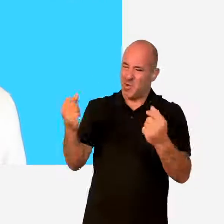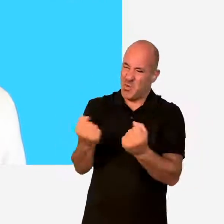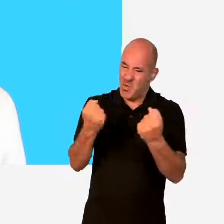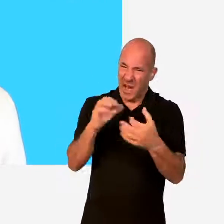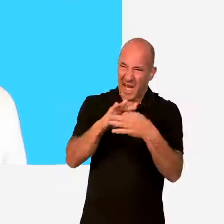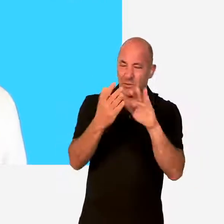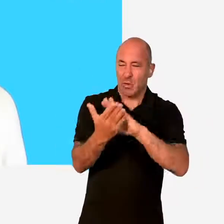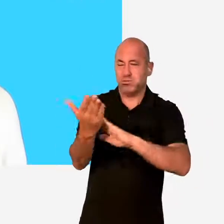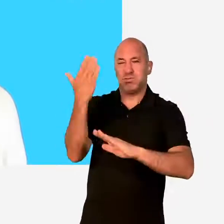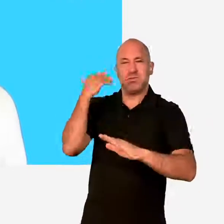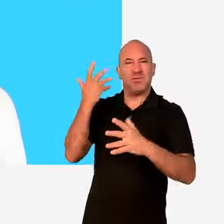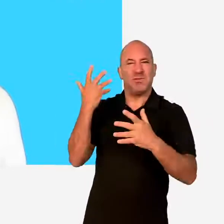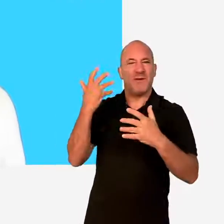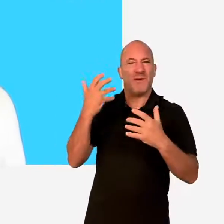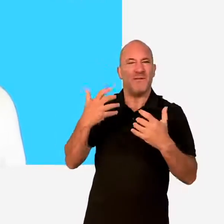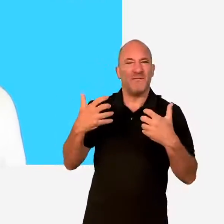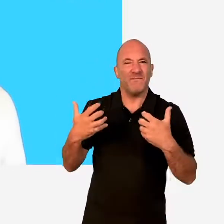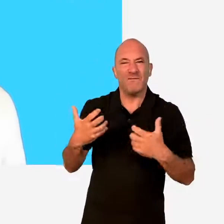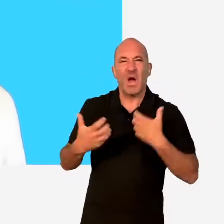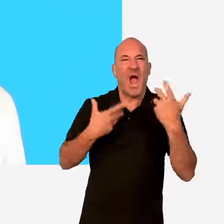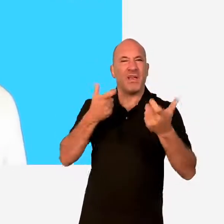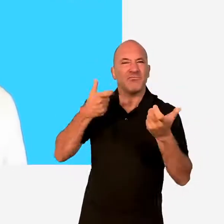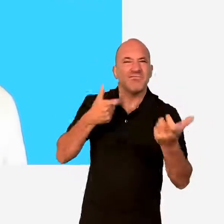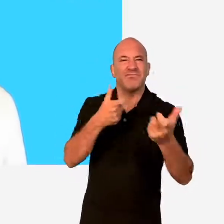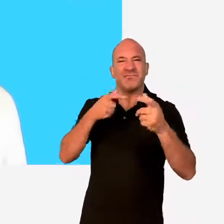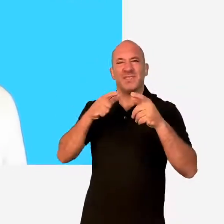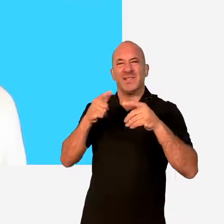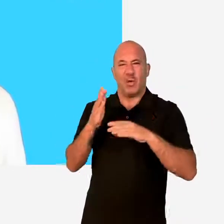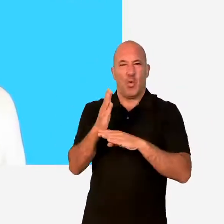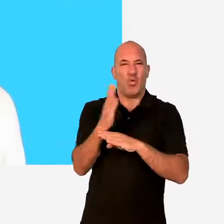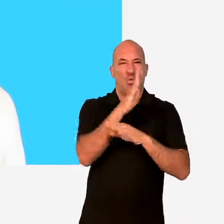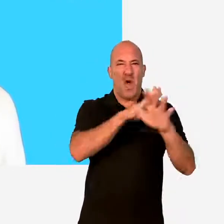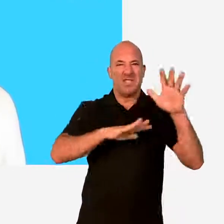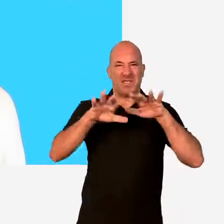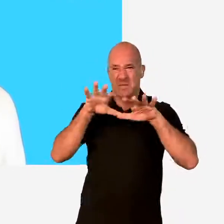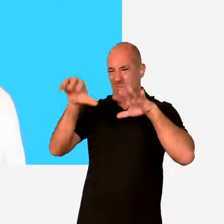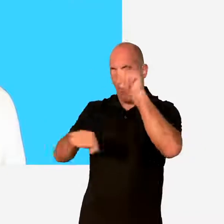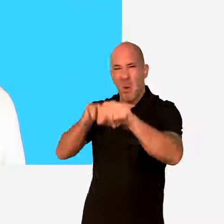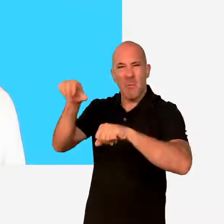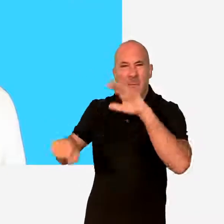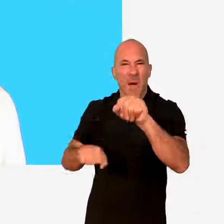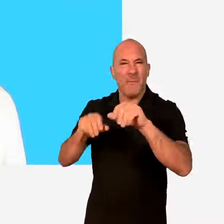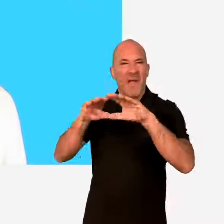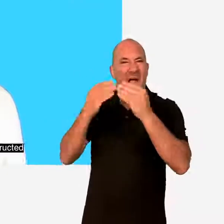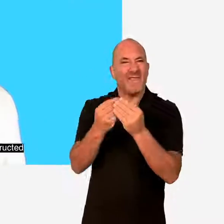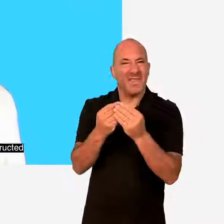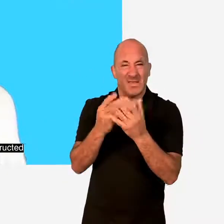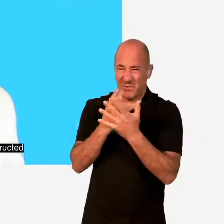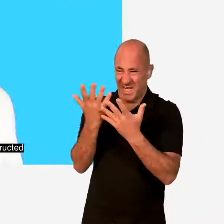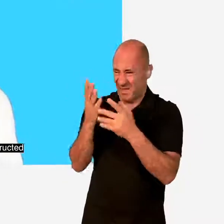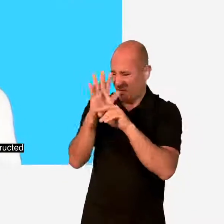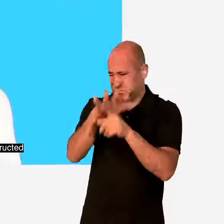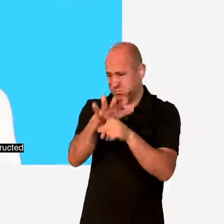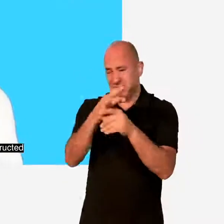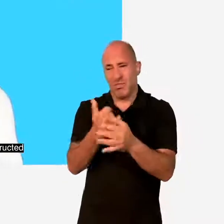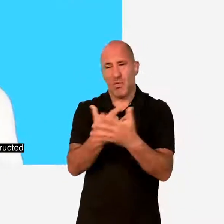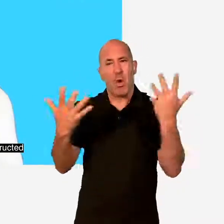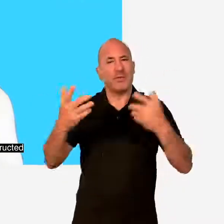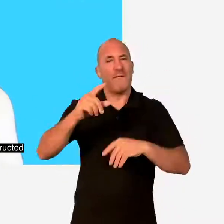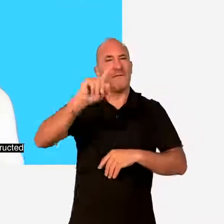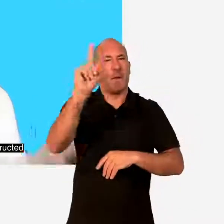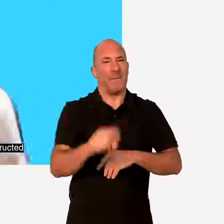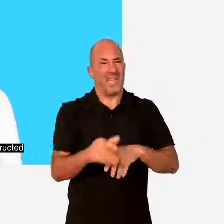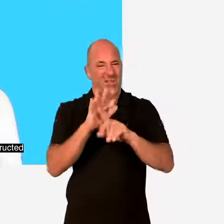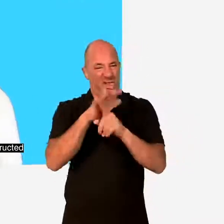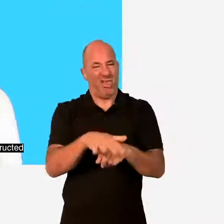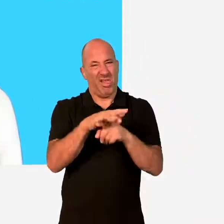that has its roots in such violence, and like the way that the Western canon